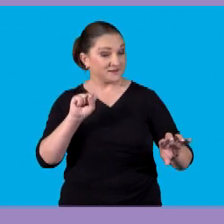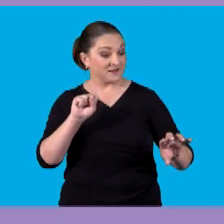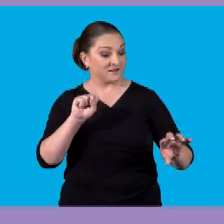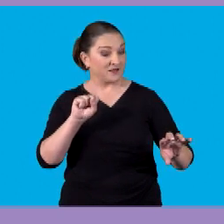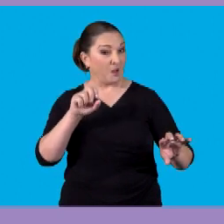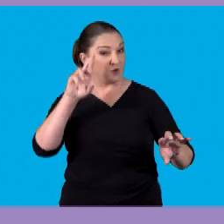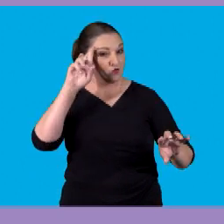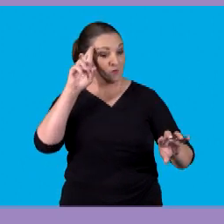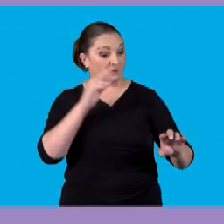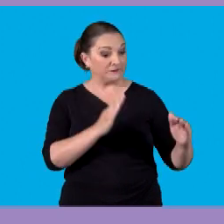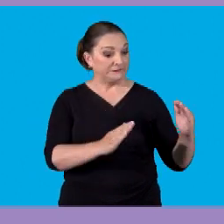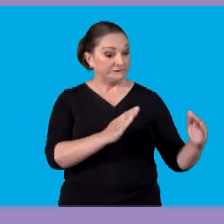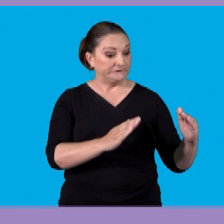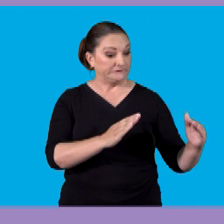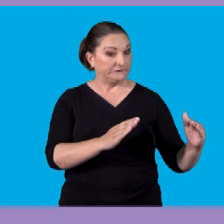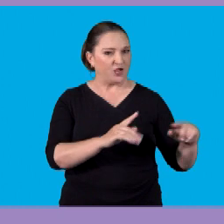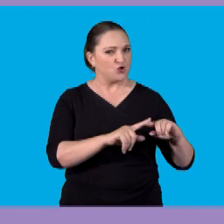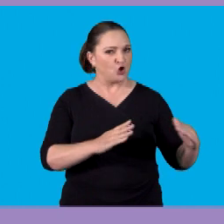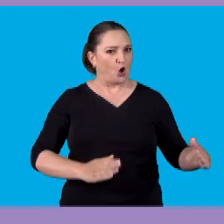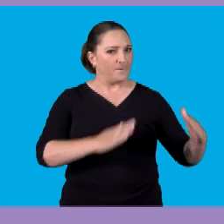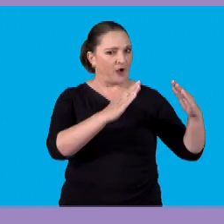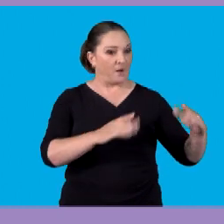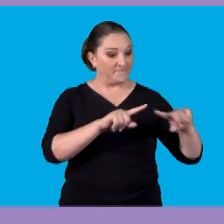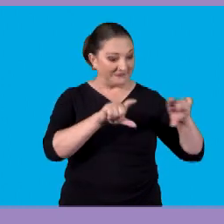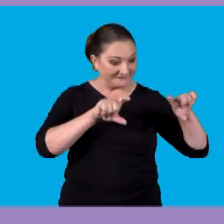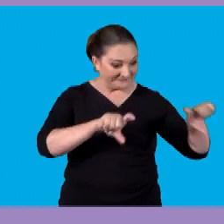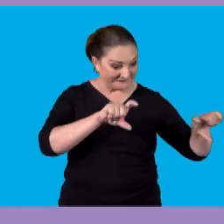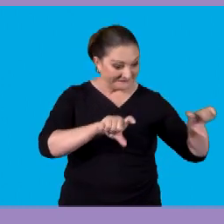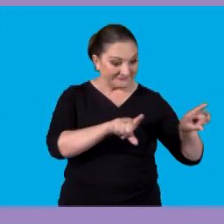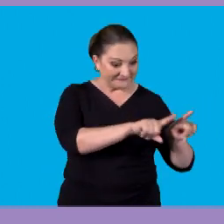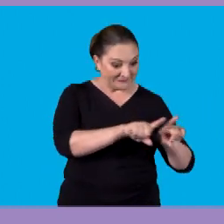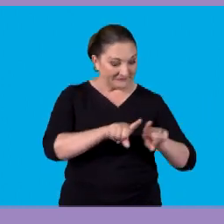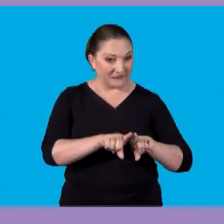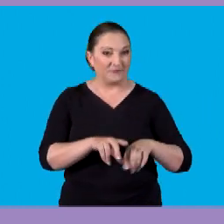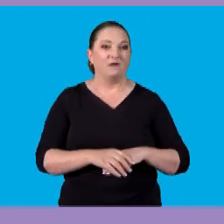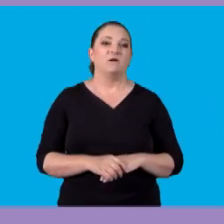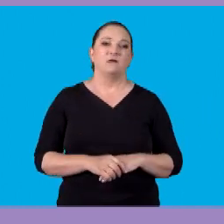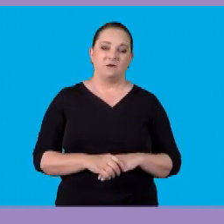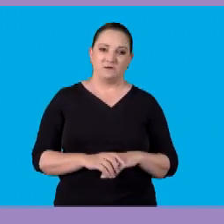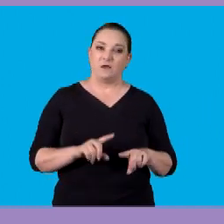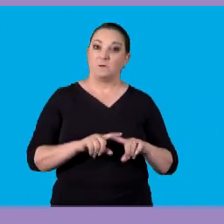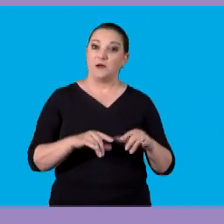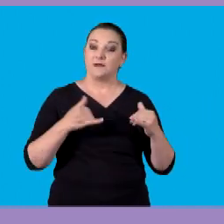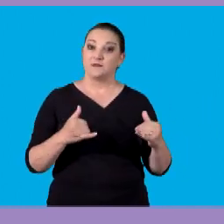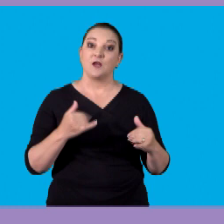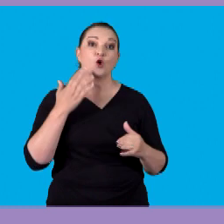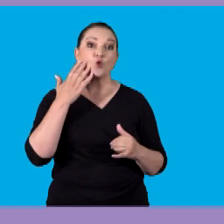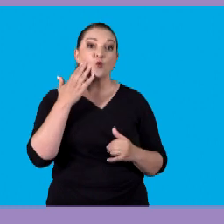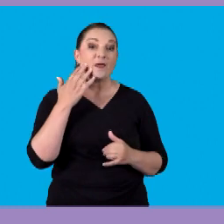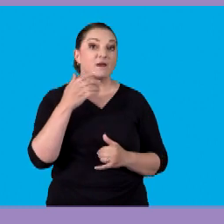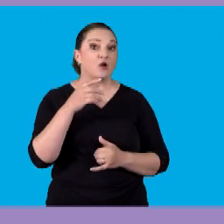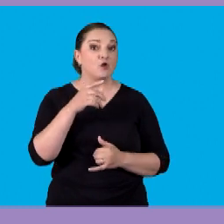the other two sides, the opposite sides that are not parallel. They would be equal. And then again, with a